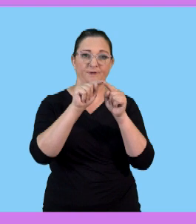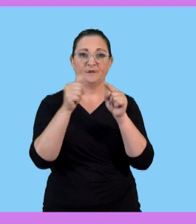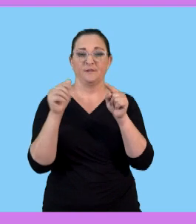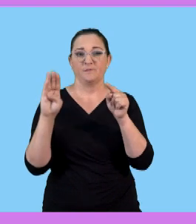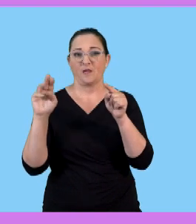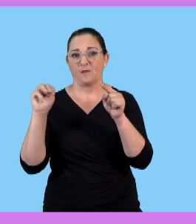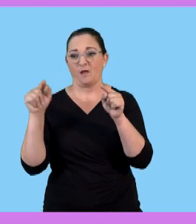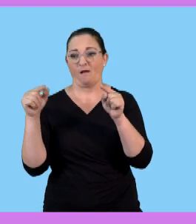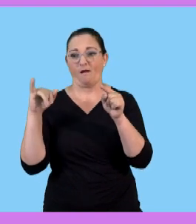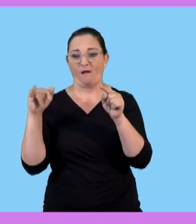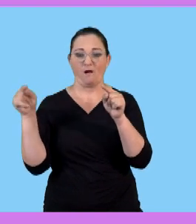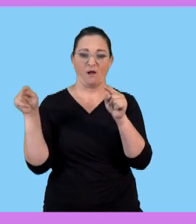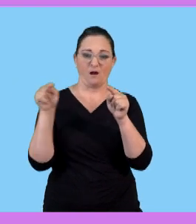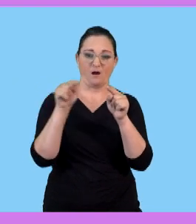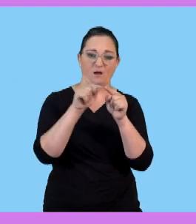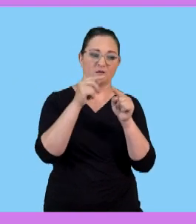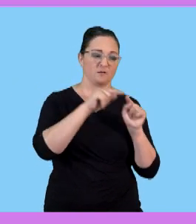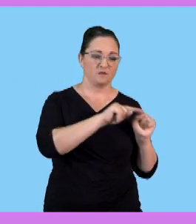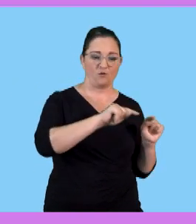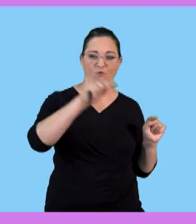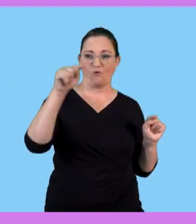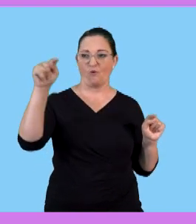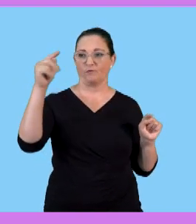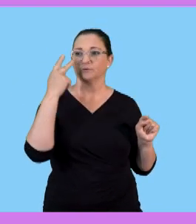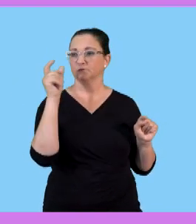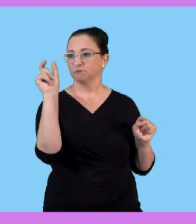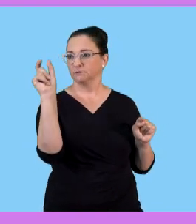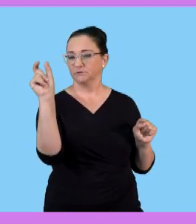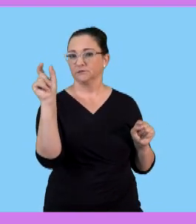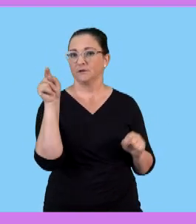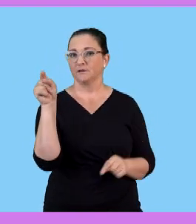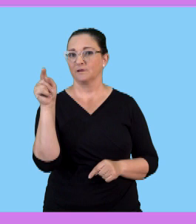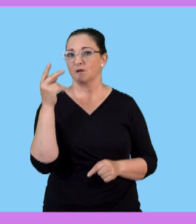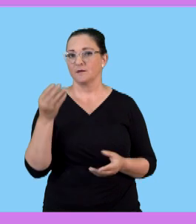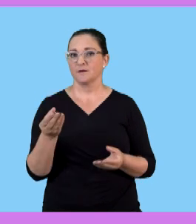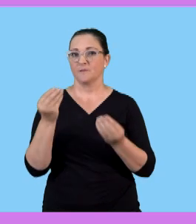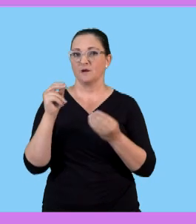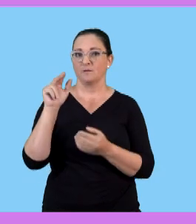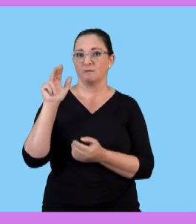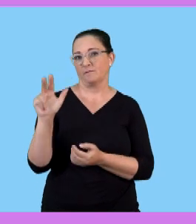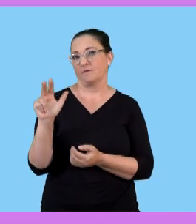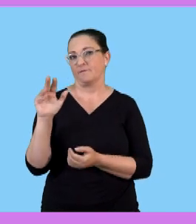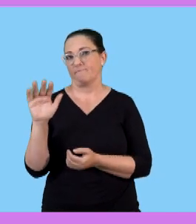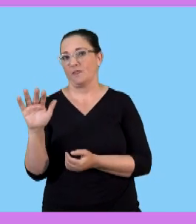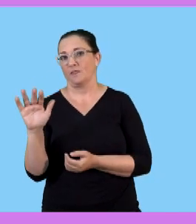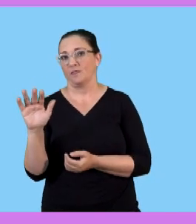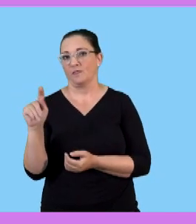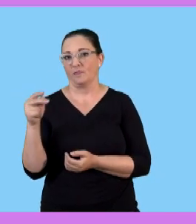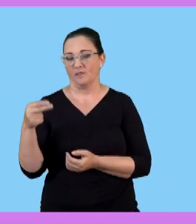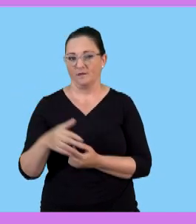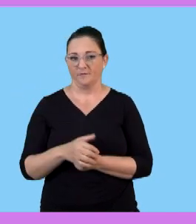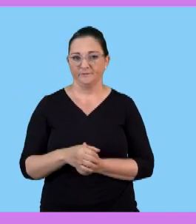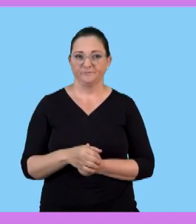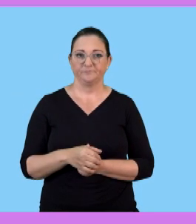they've met here. And then I moved with the curved line to the side to see that's 85 or the 85th percentile. All